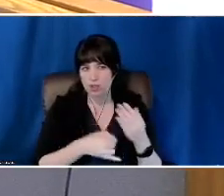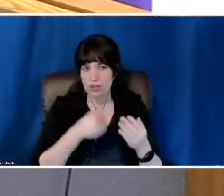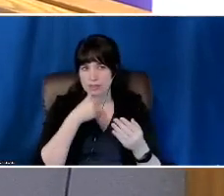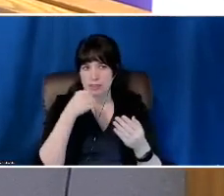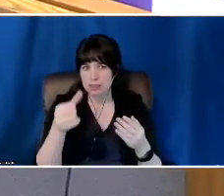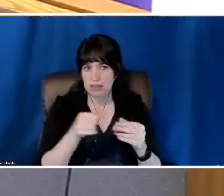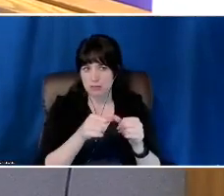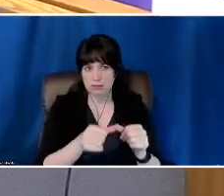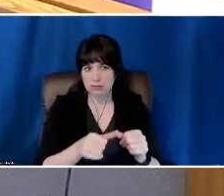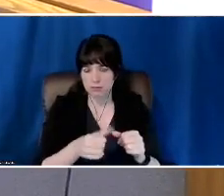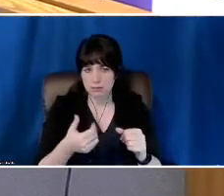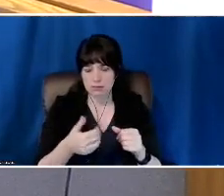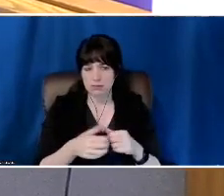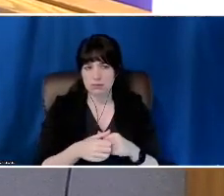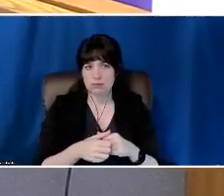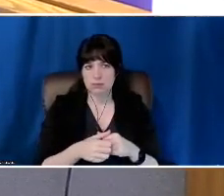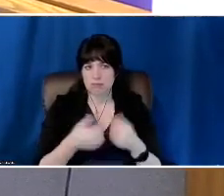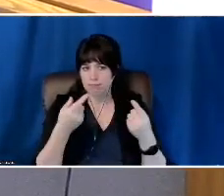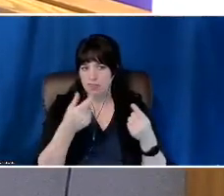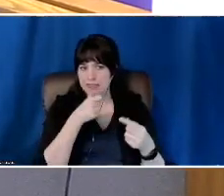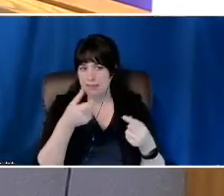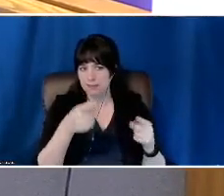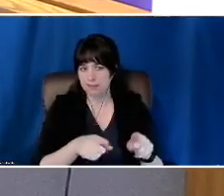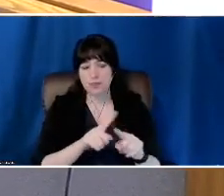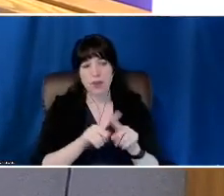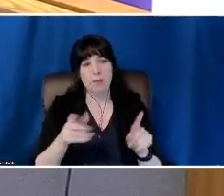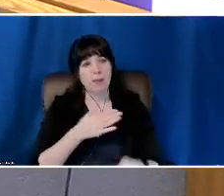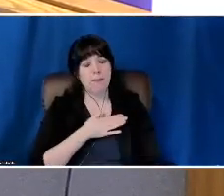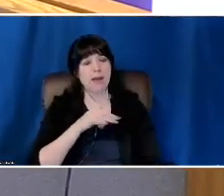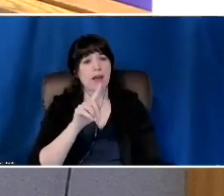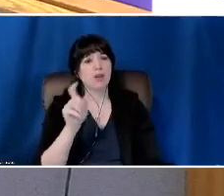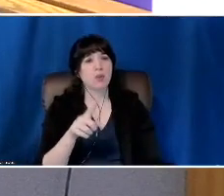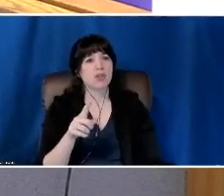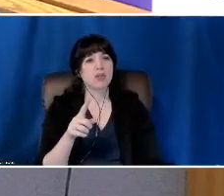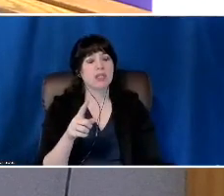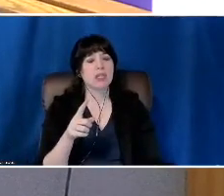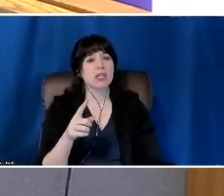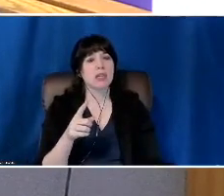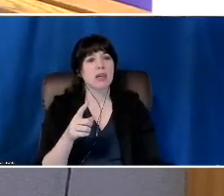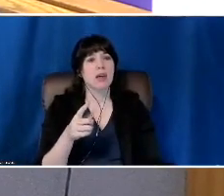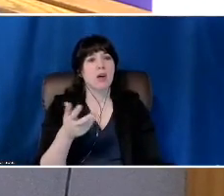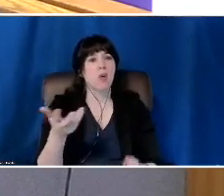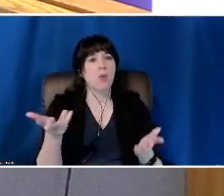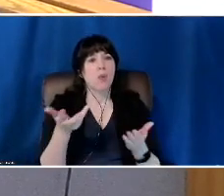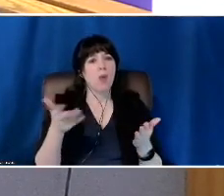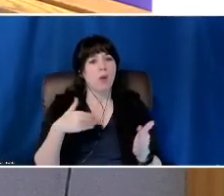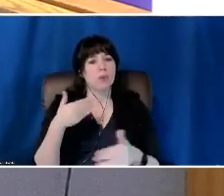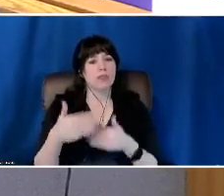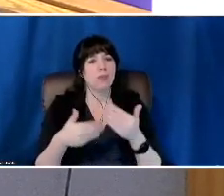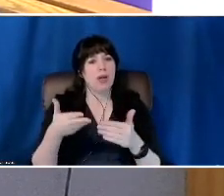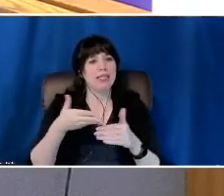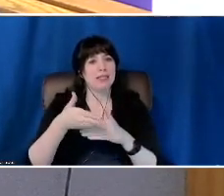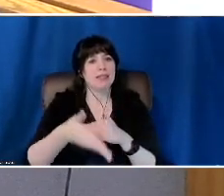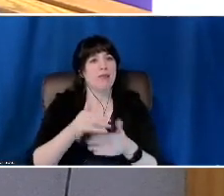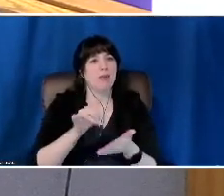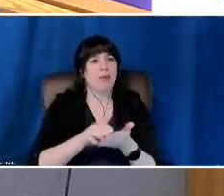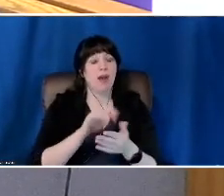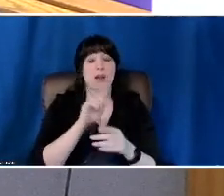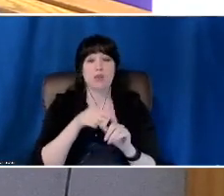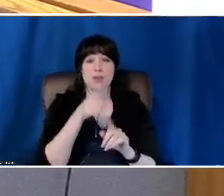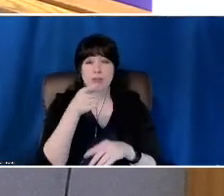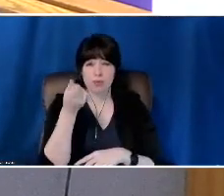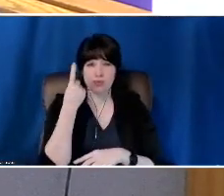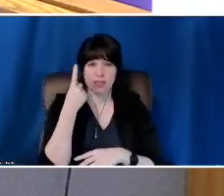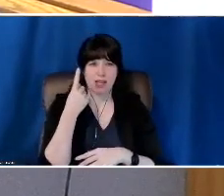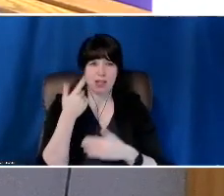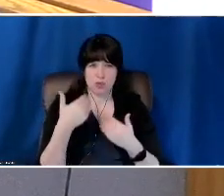fruition. But my question is really about what was the process thereafter? Because once you realize you had